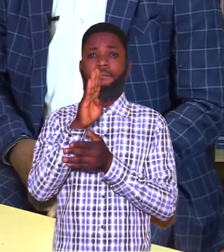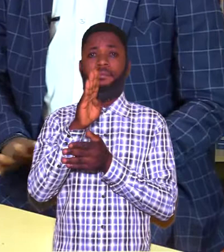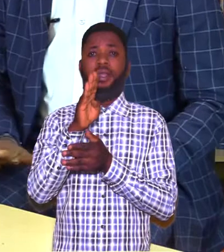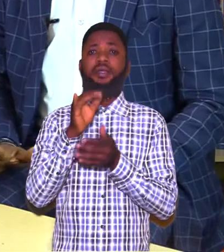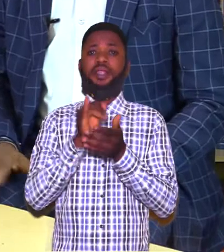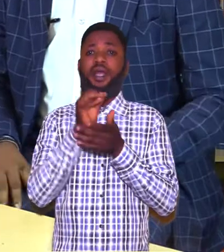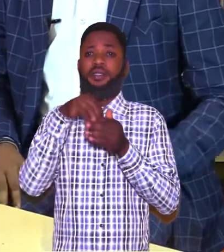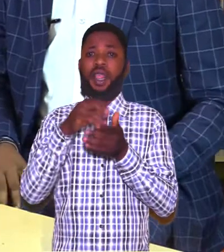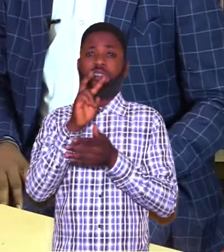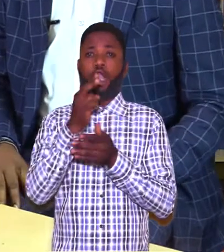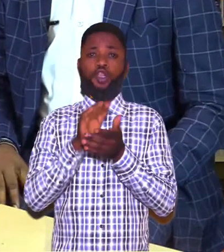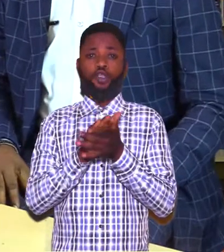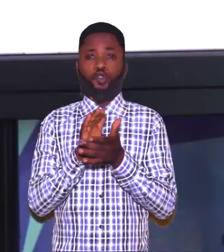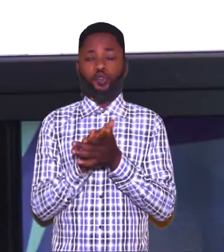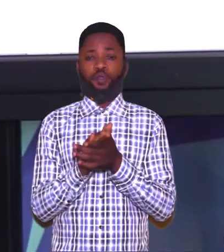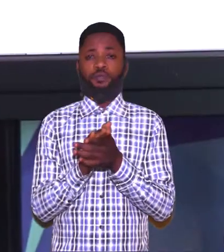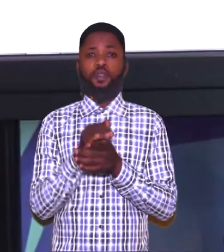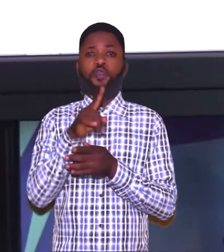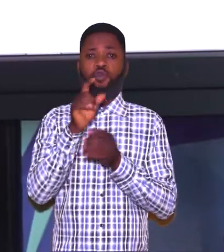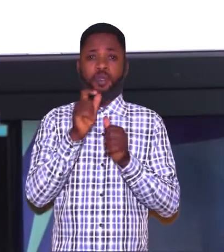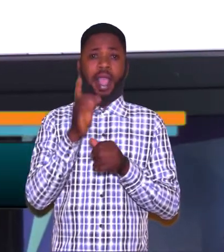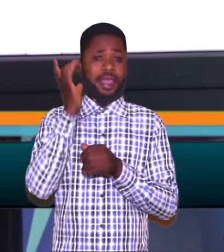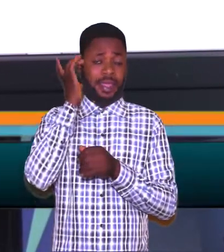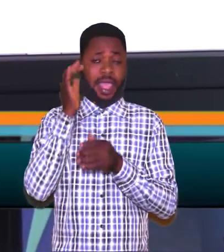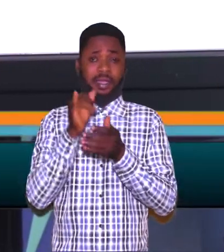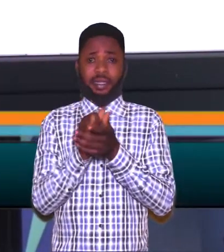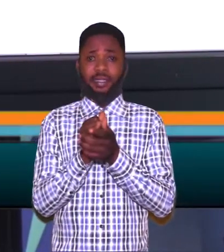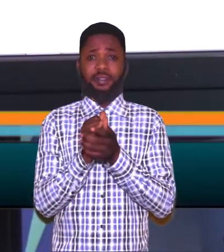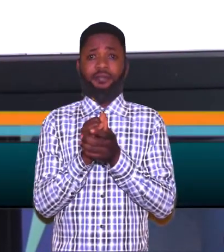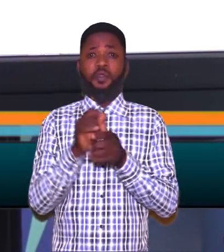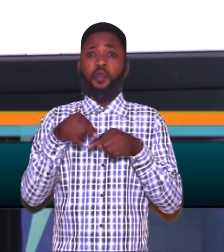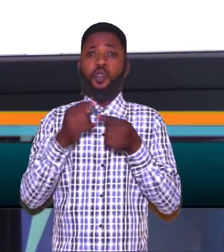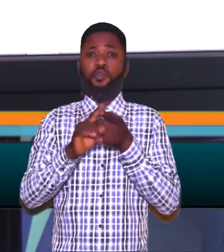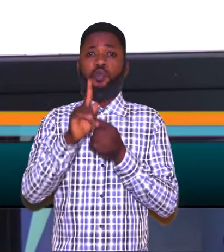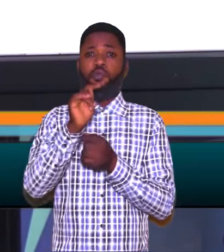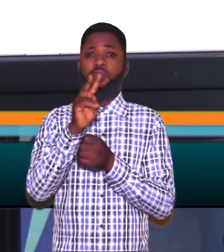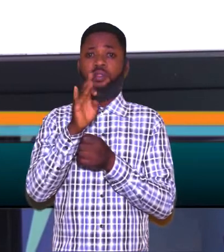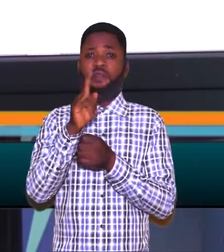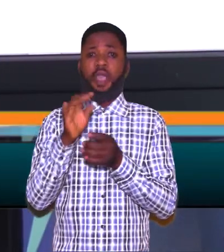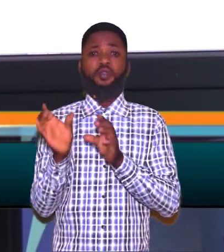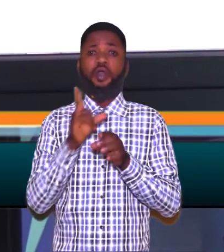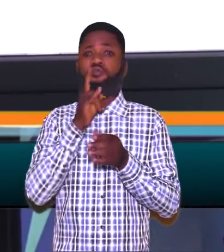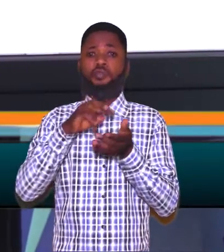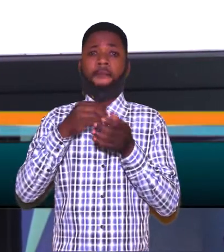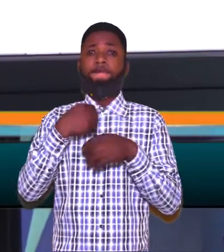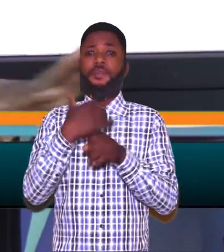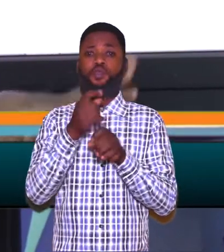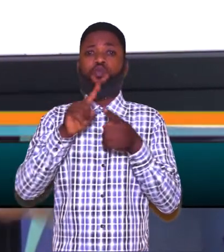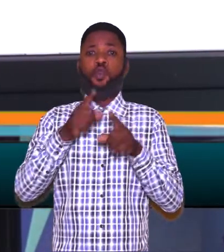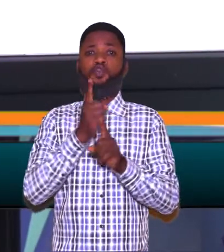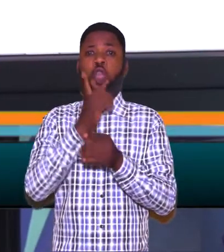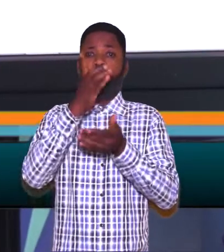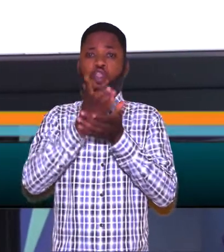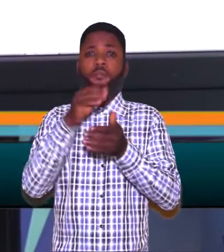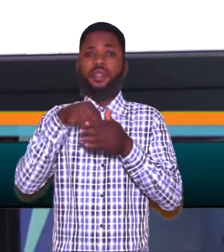Wow, like that's normal good. secondary school. Oh, so you can hear that going to TVET doesn't make you to just